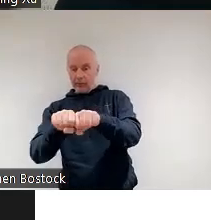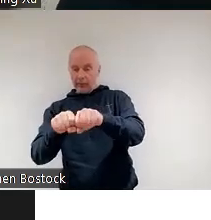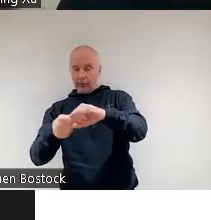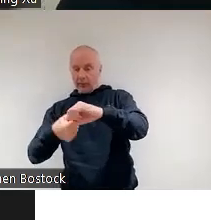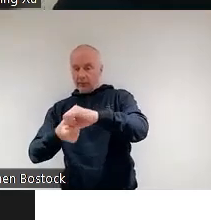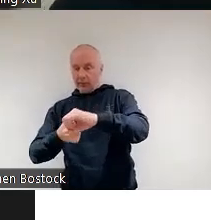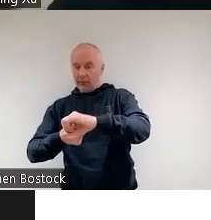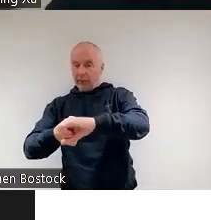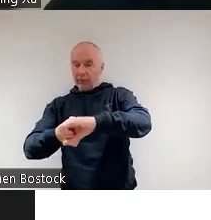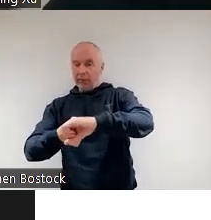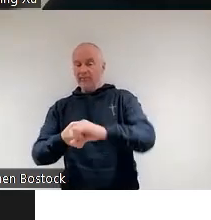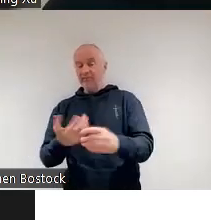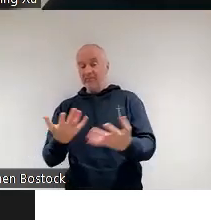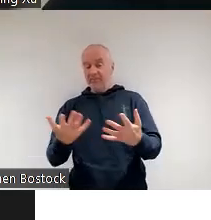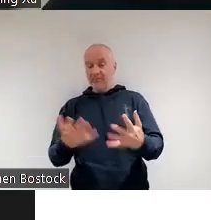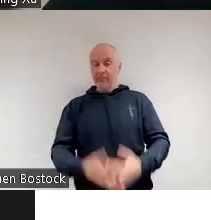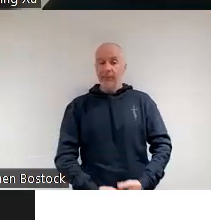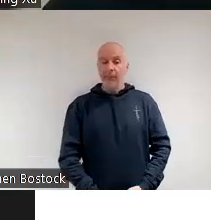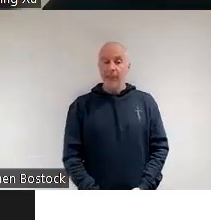then there won't be any problem.